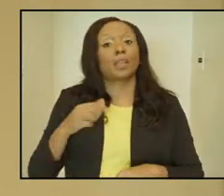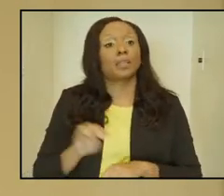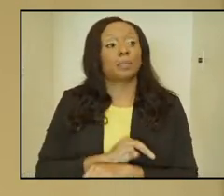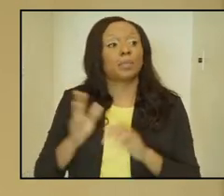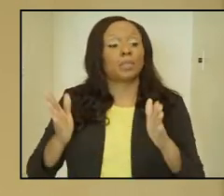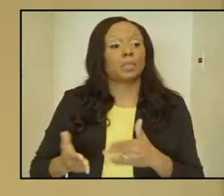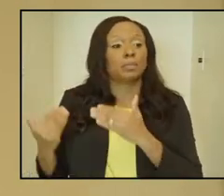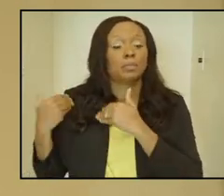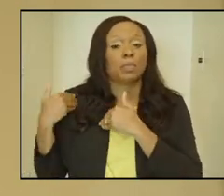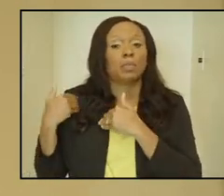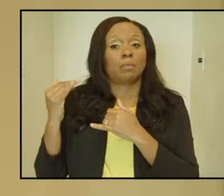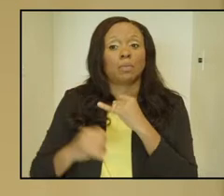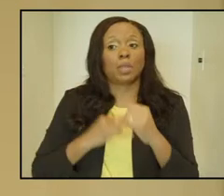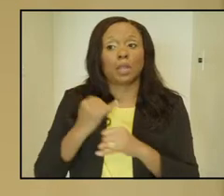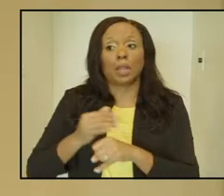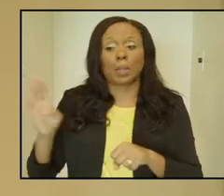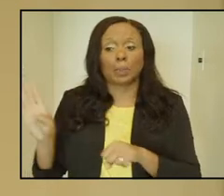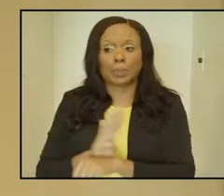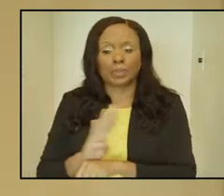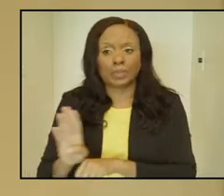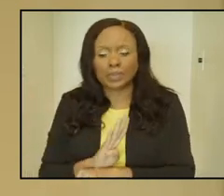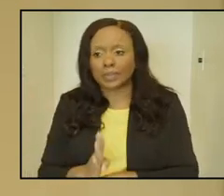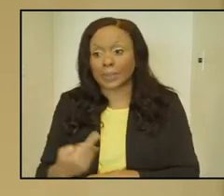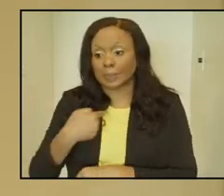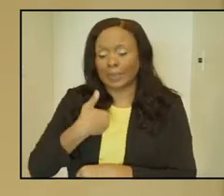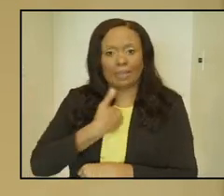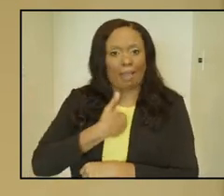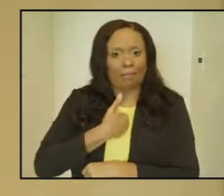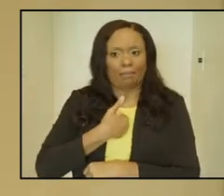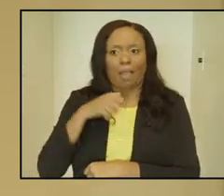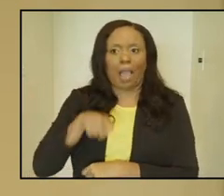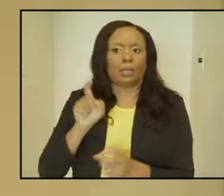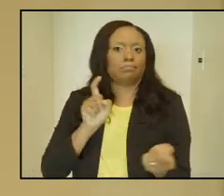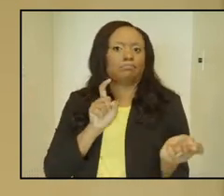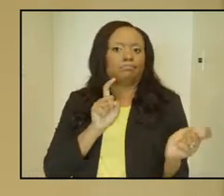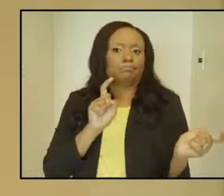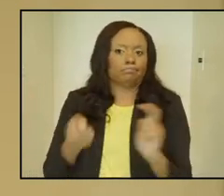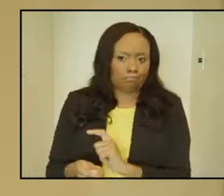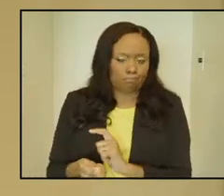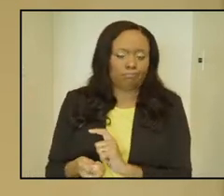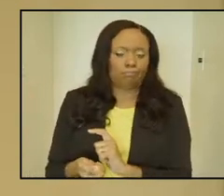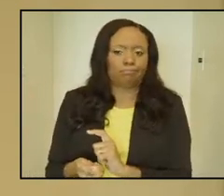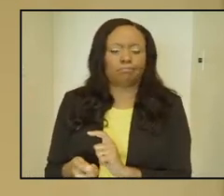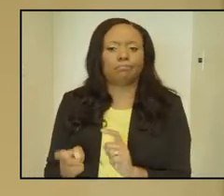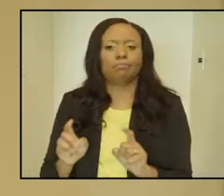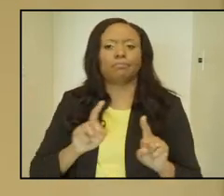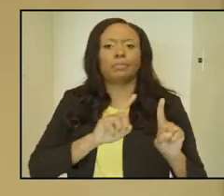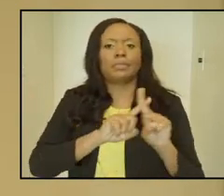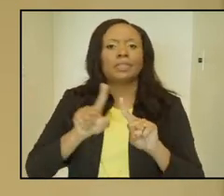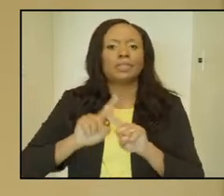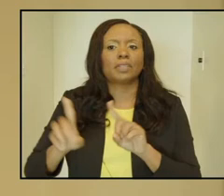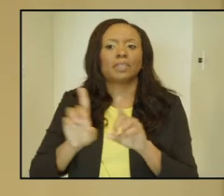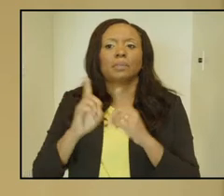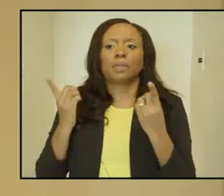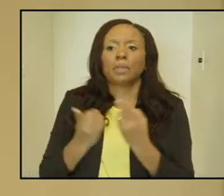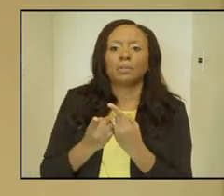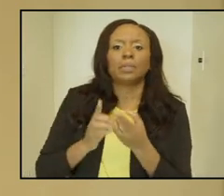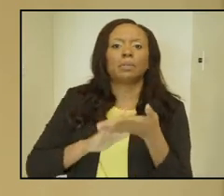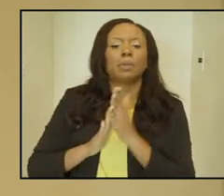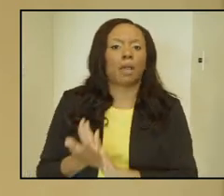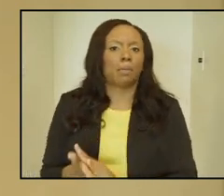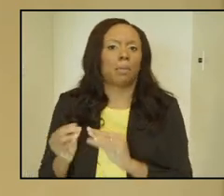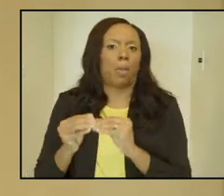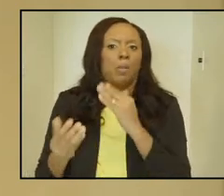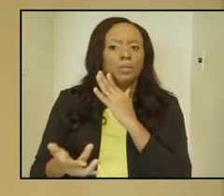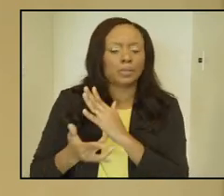Industry, I too have had to adjust and adapt departments and agencies under my purview towards a digital future.